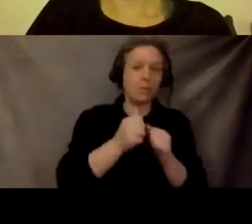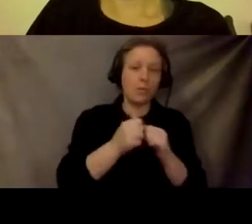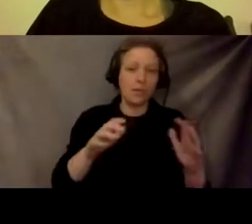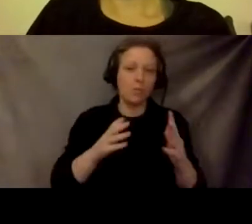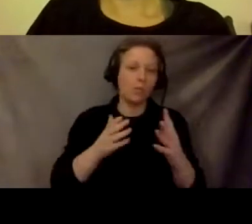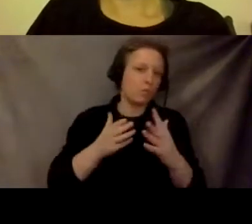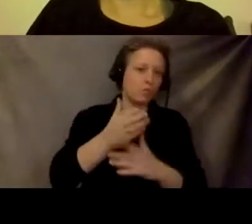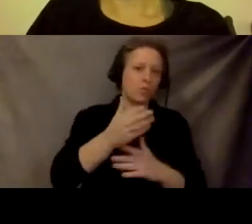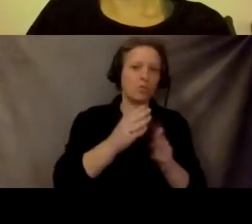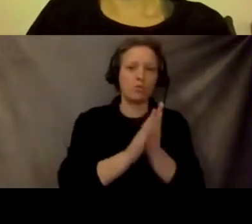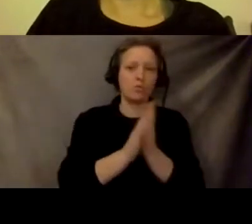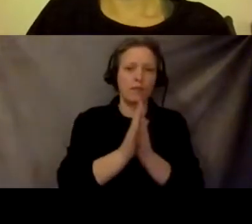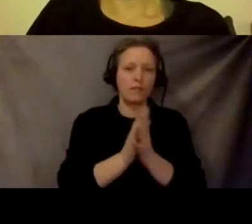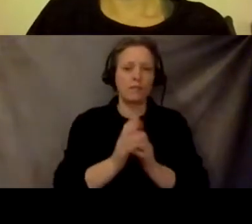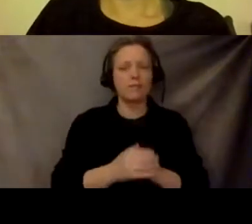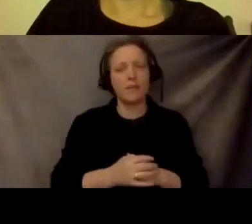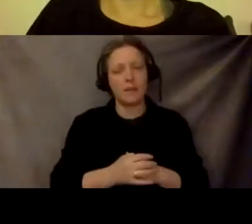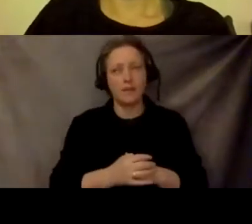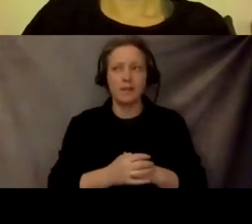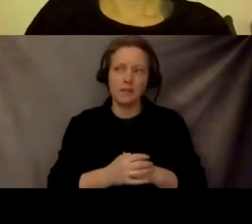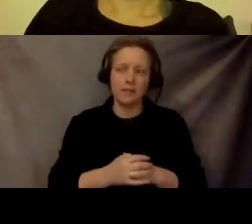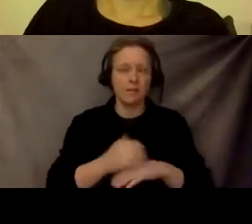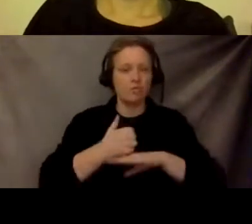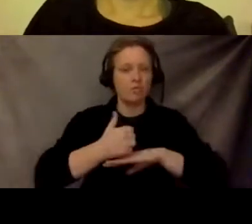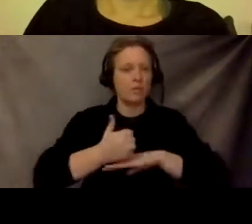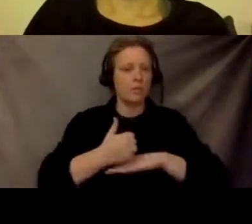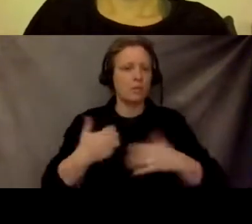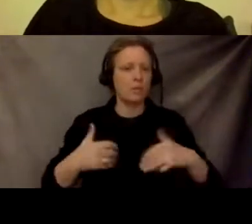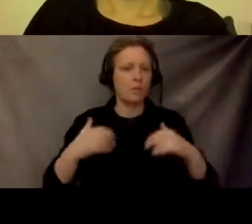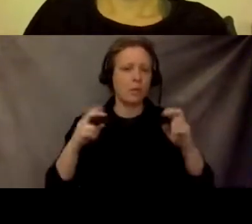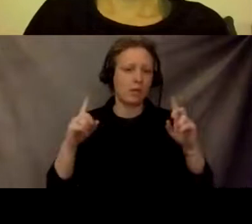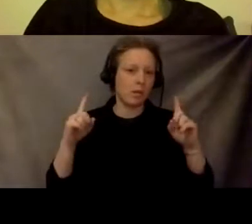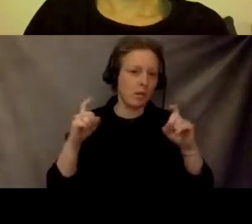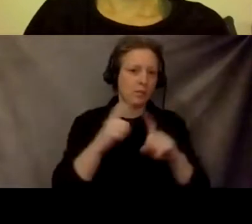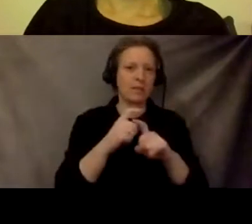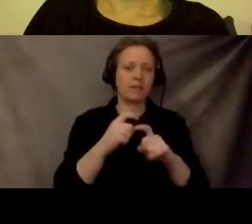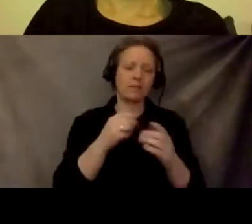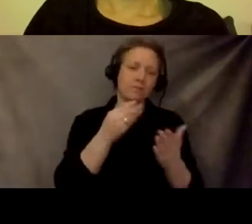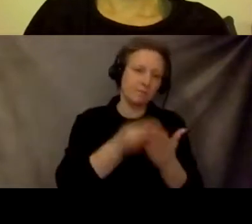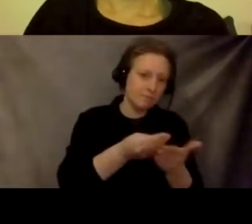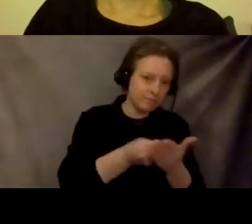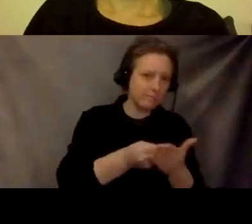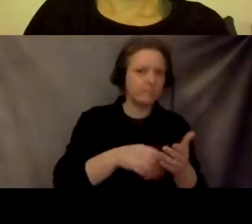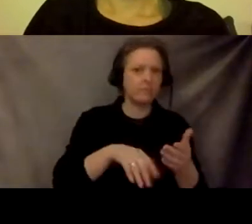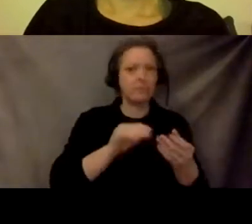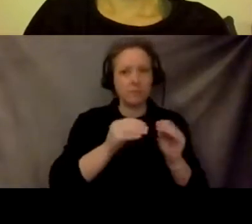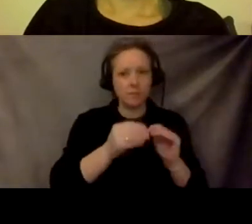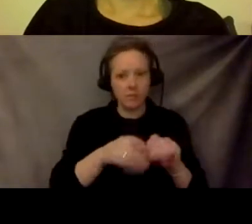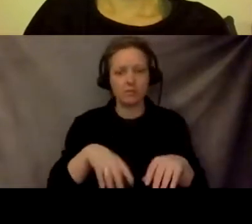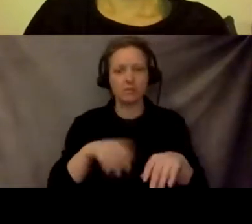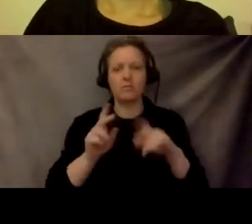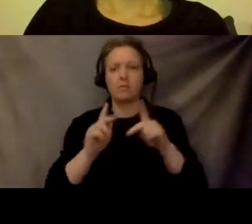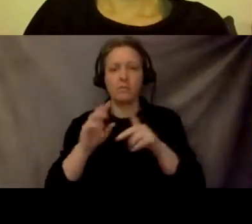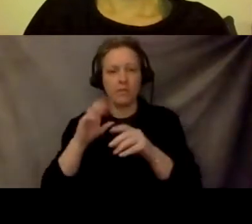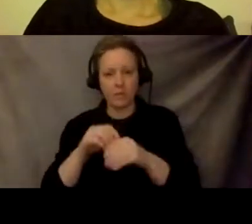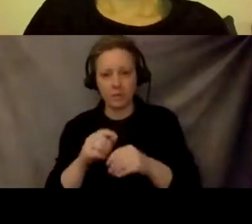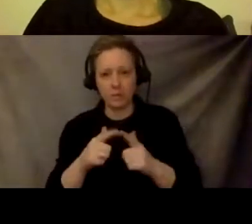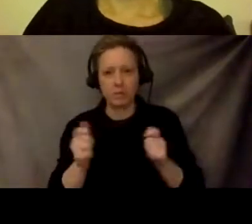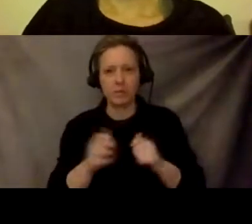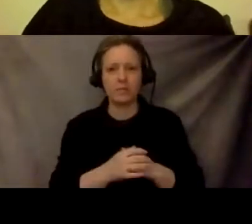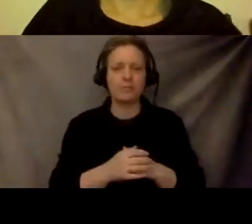of dollars that are involved and the people are involved, which really brings me to number two. Nobody has suggested. I mean,